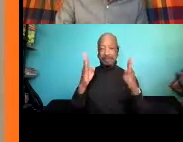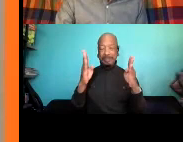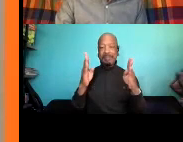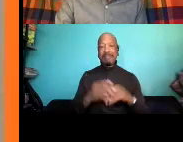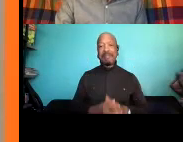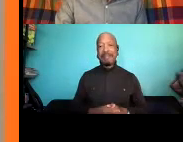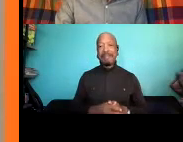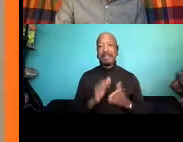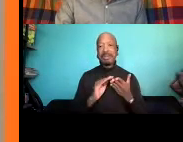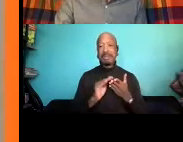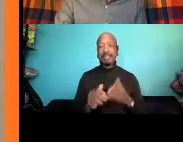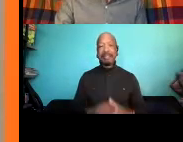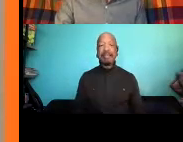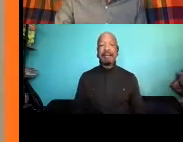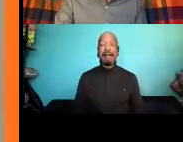Excuse me.